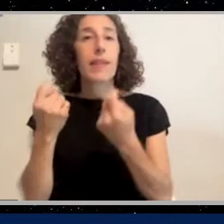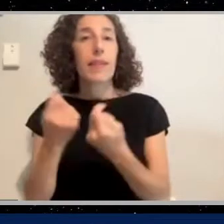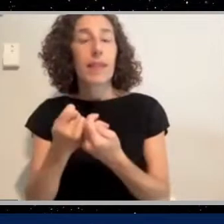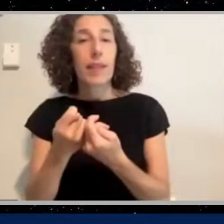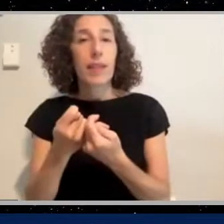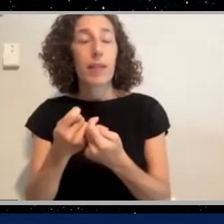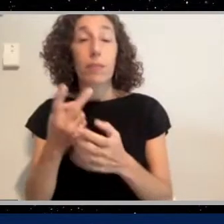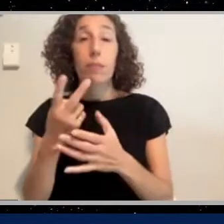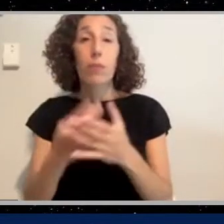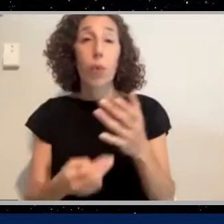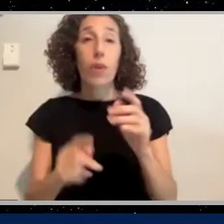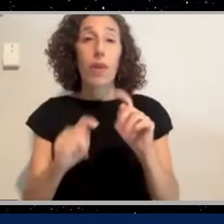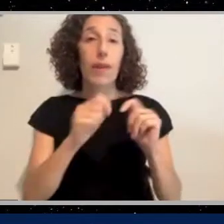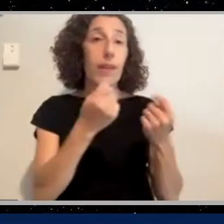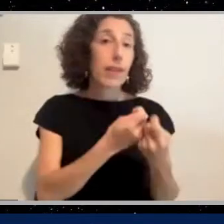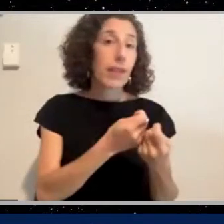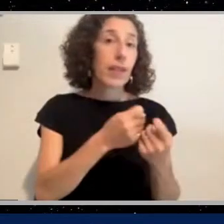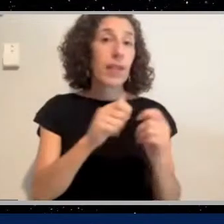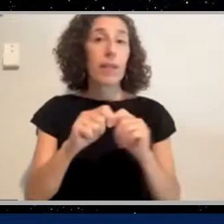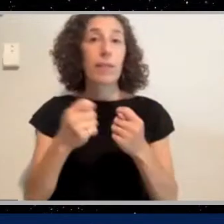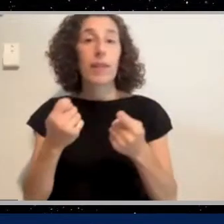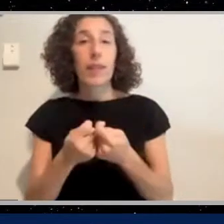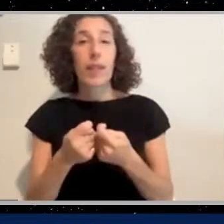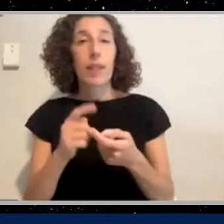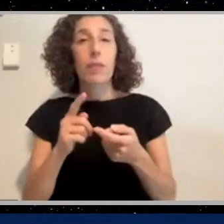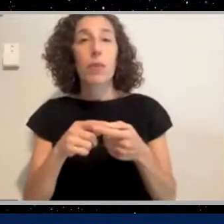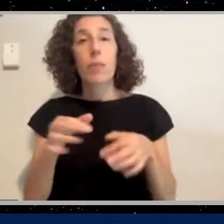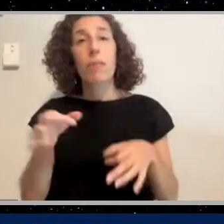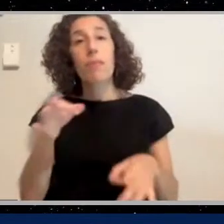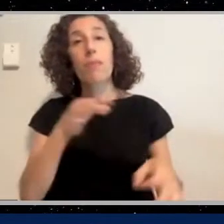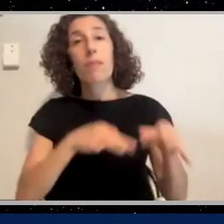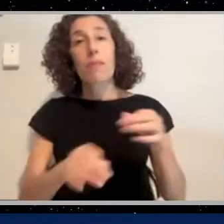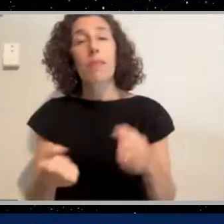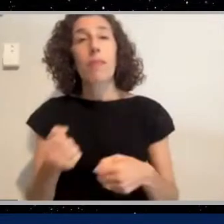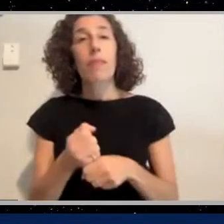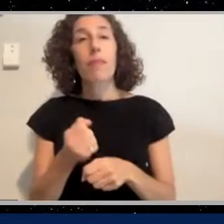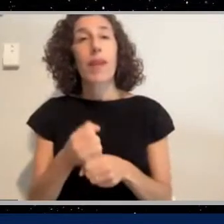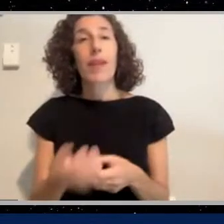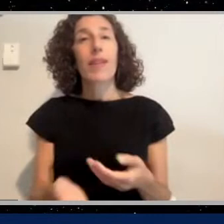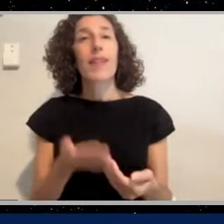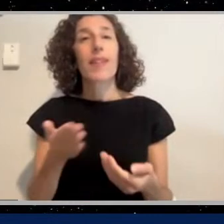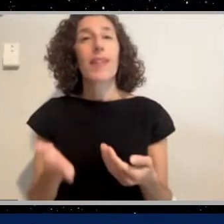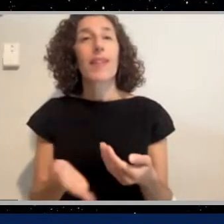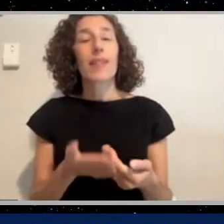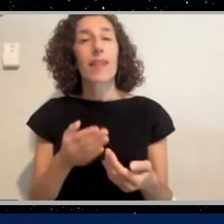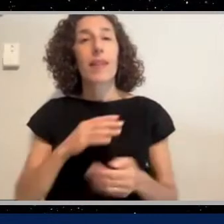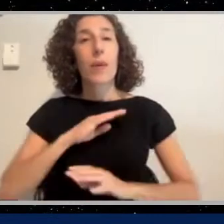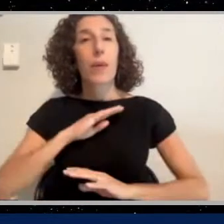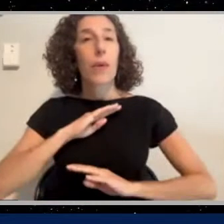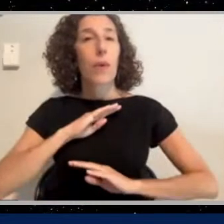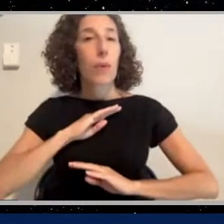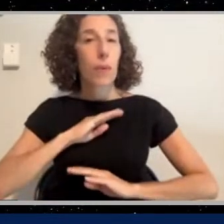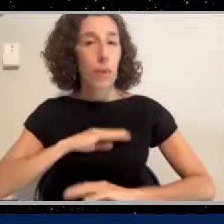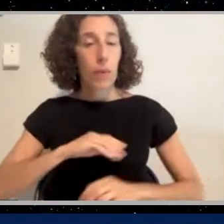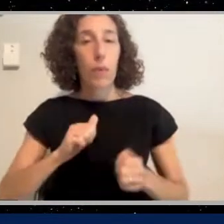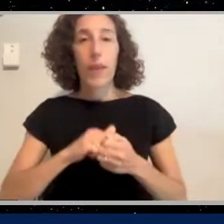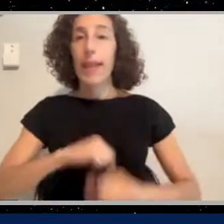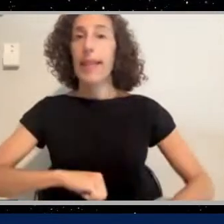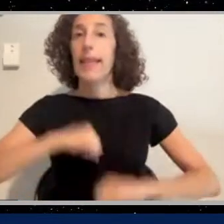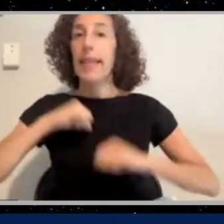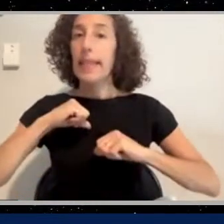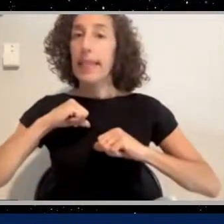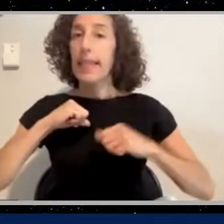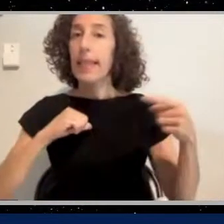team for coming up with that and making it so easy to get on and off. And again, as we mentioned, really, really dignified.